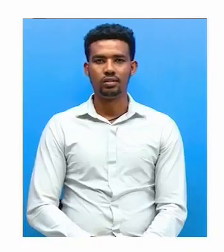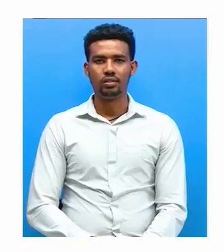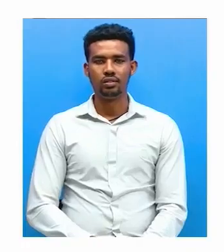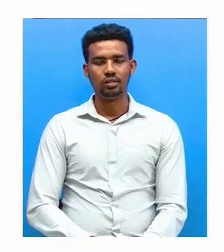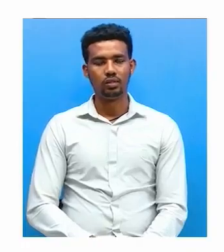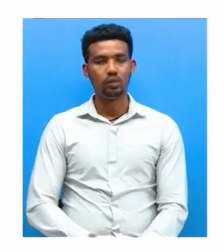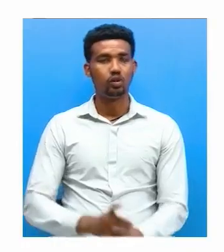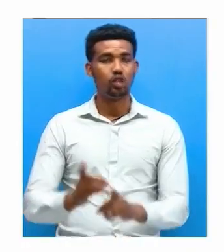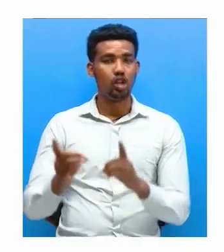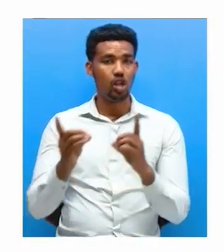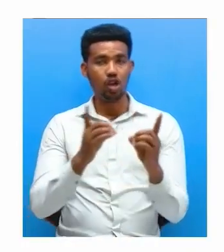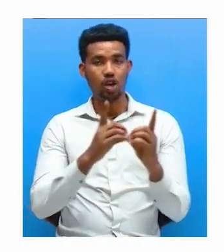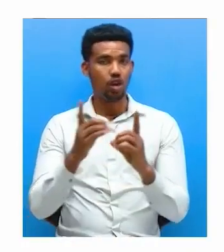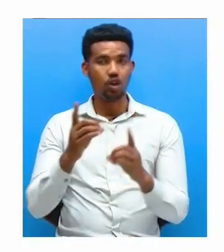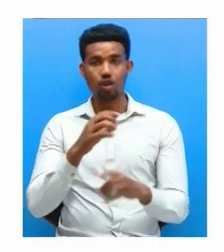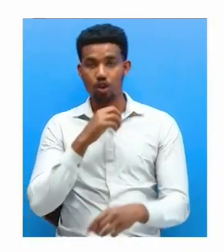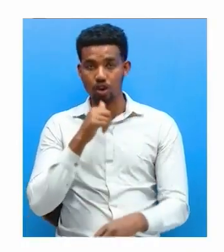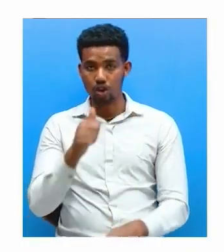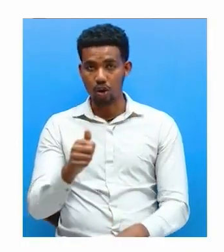don't